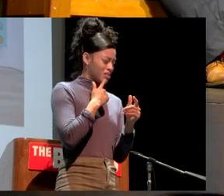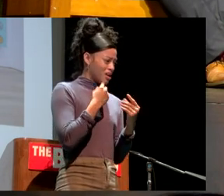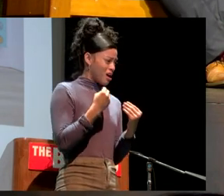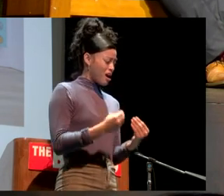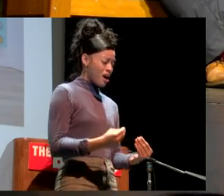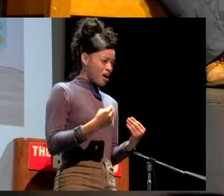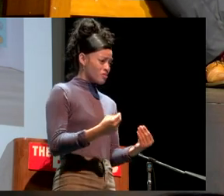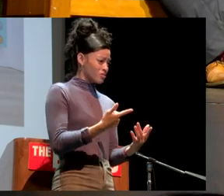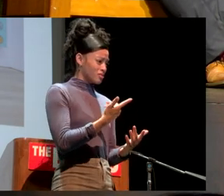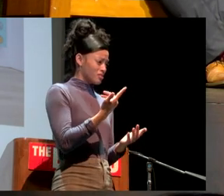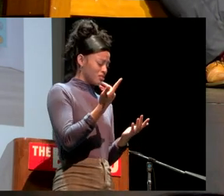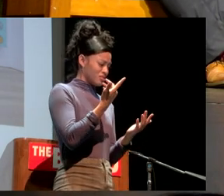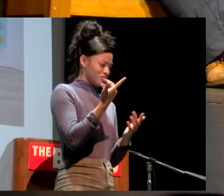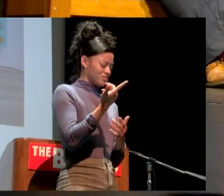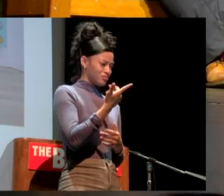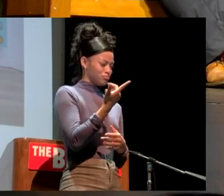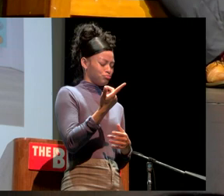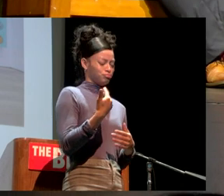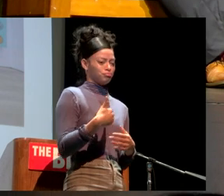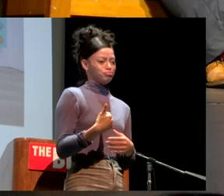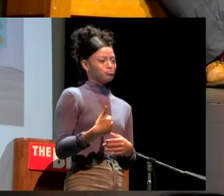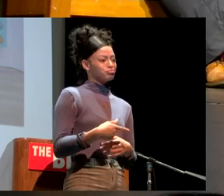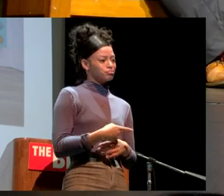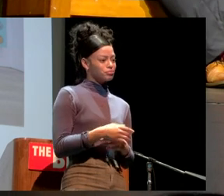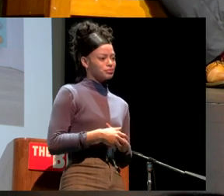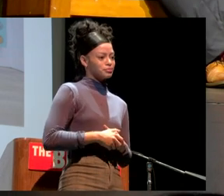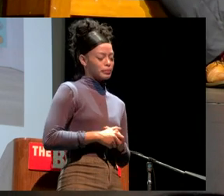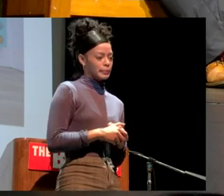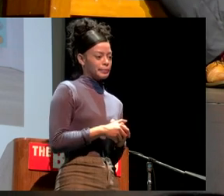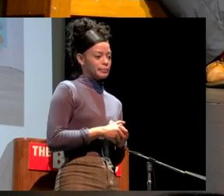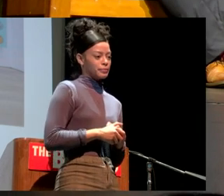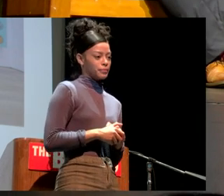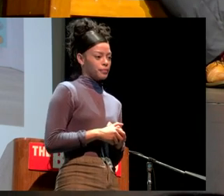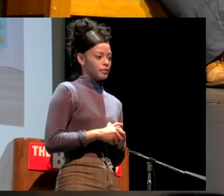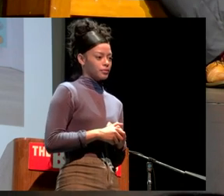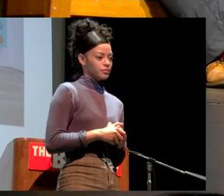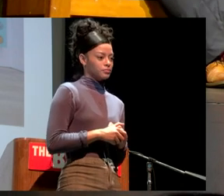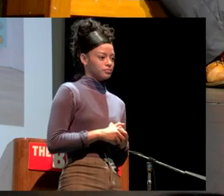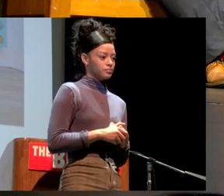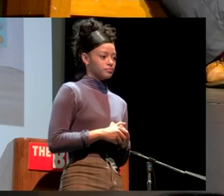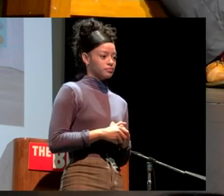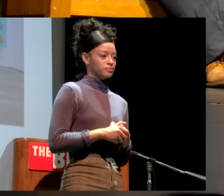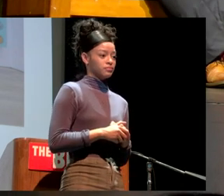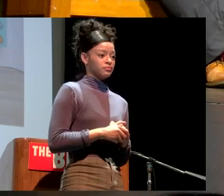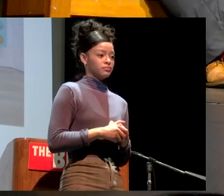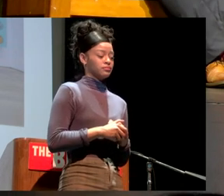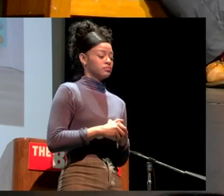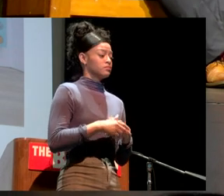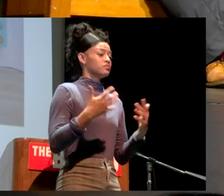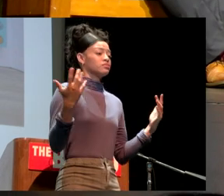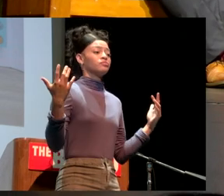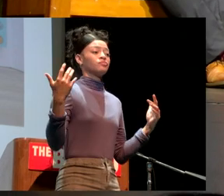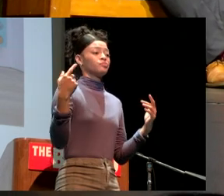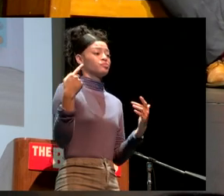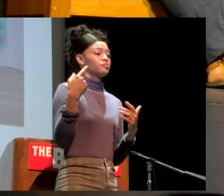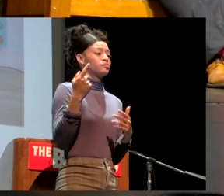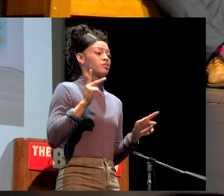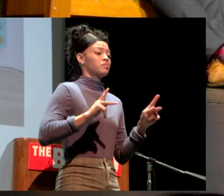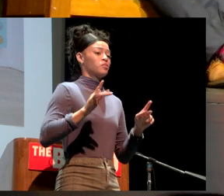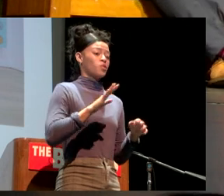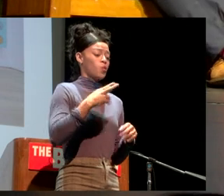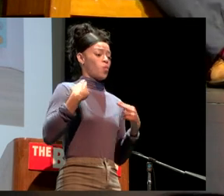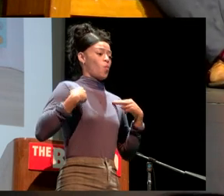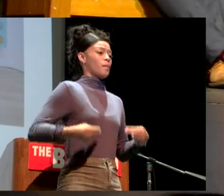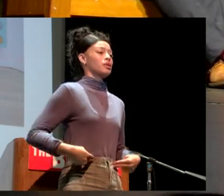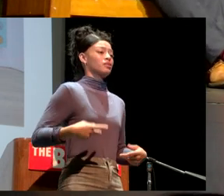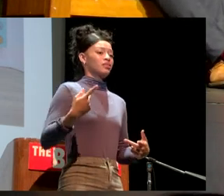they really use, I don't know what type of human process to keep track of what, humans are pretty cool. Huh? The